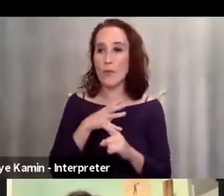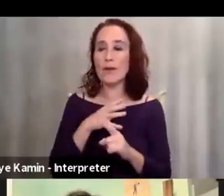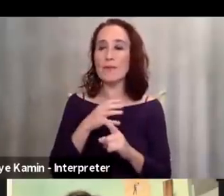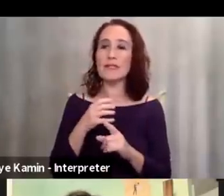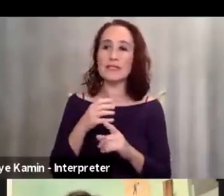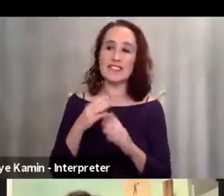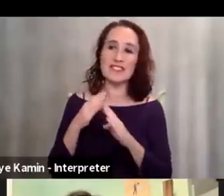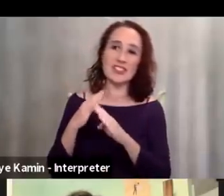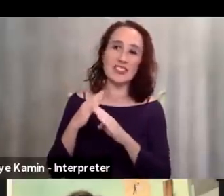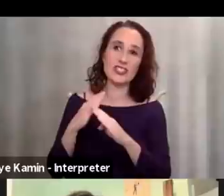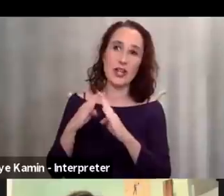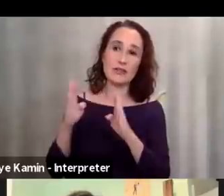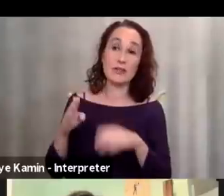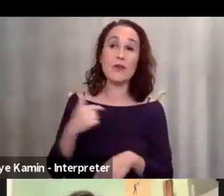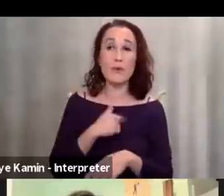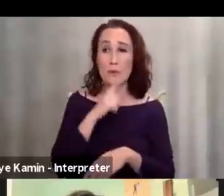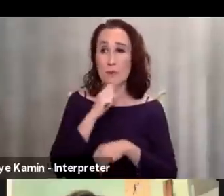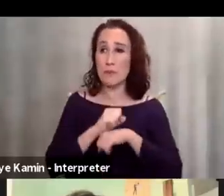poor.